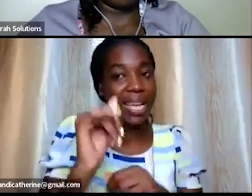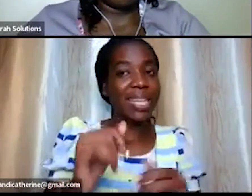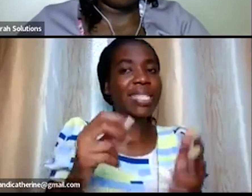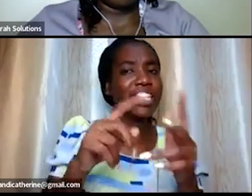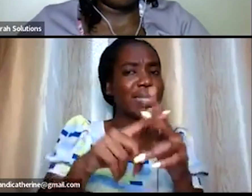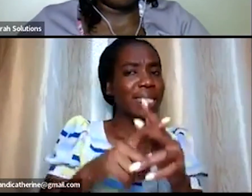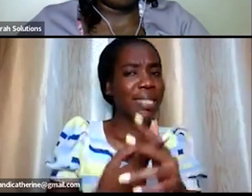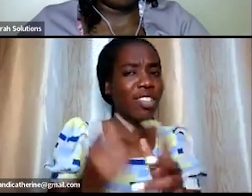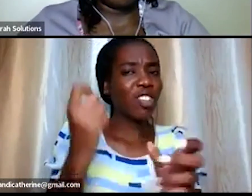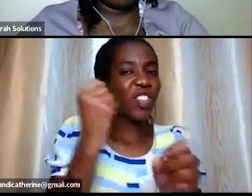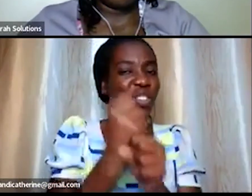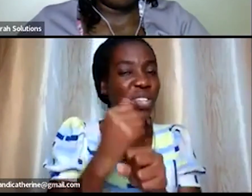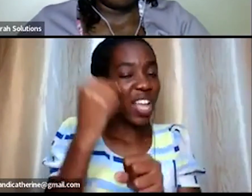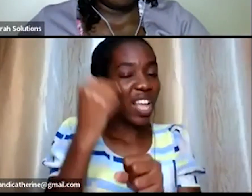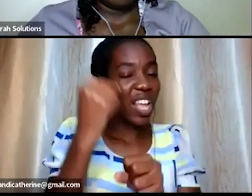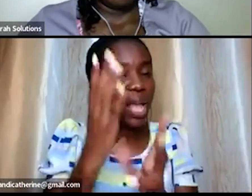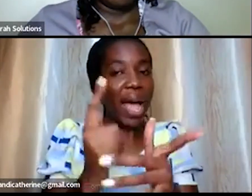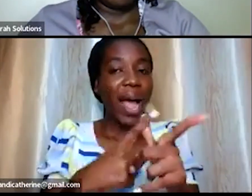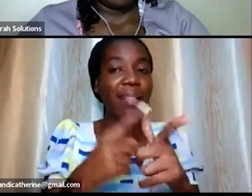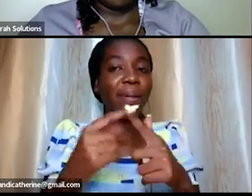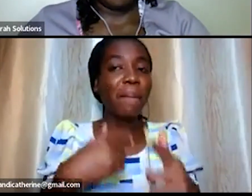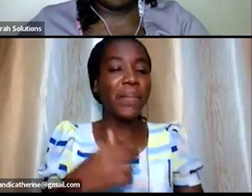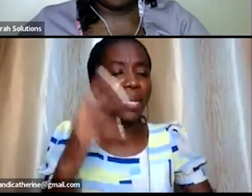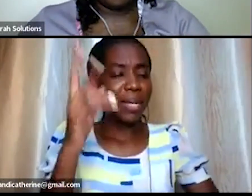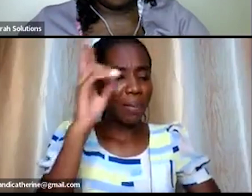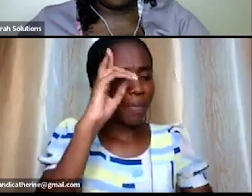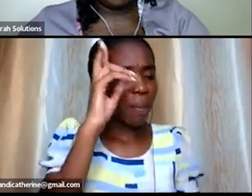psychology. And I remember it was a big,